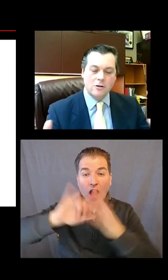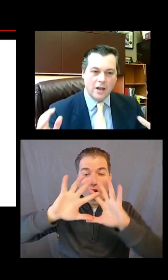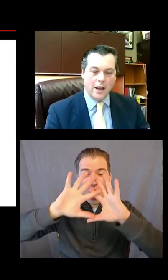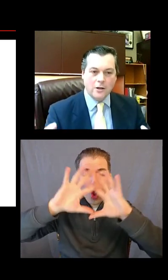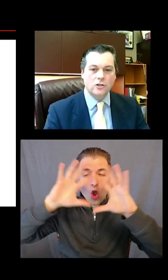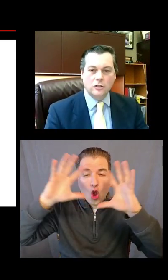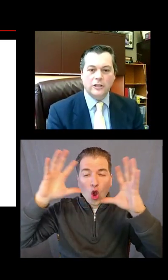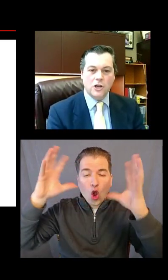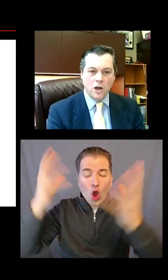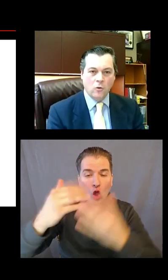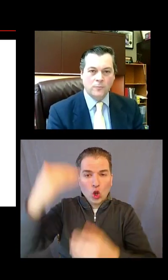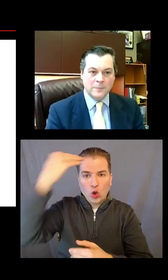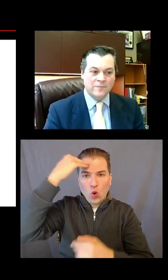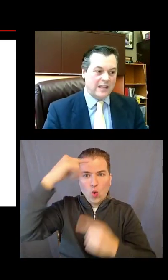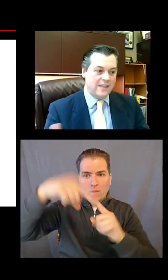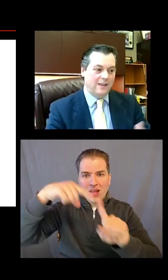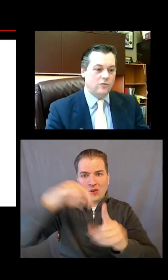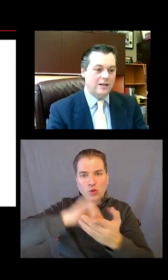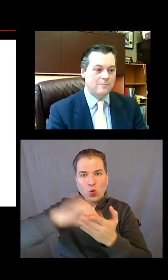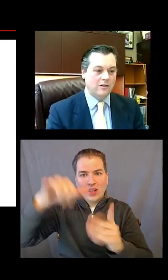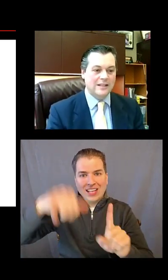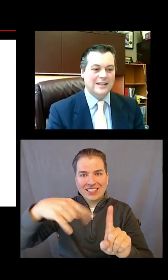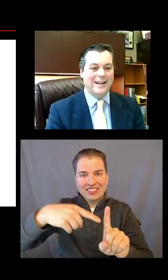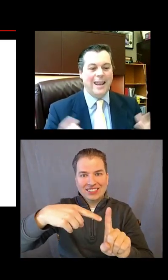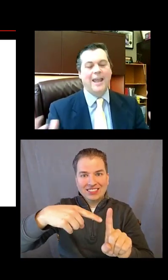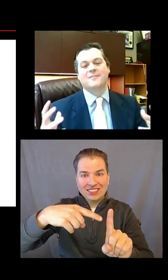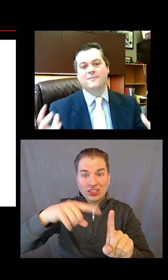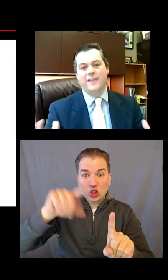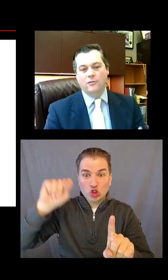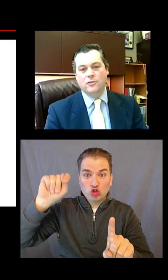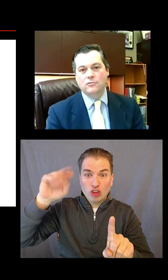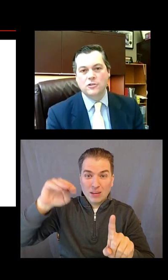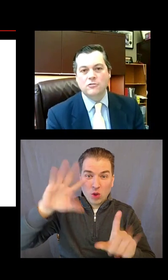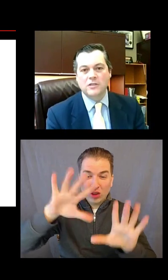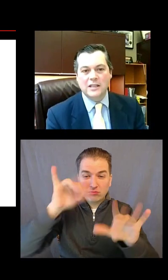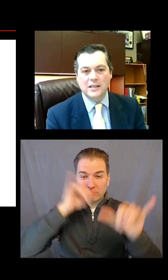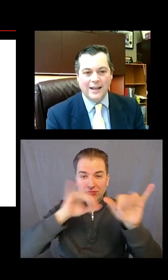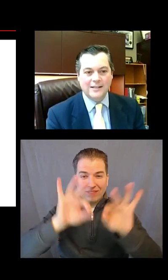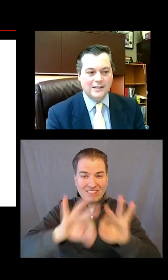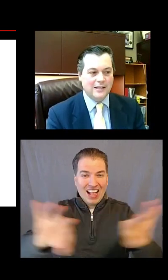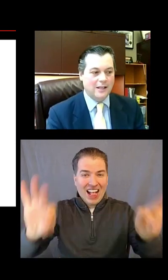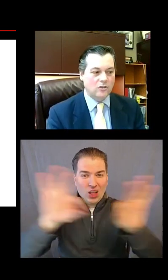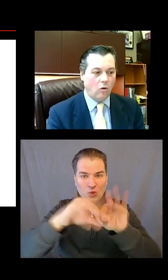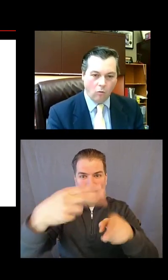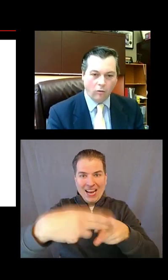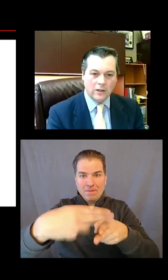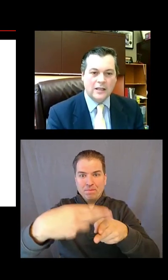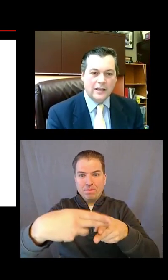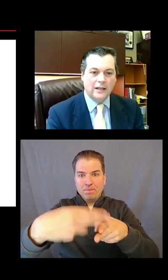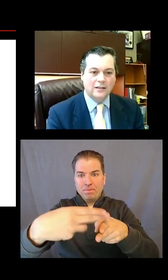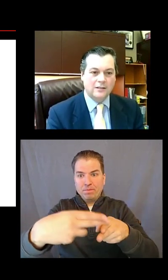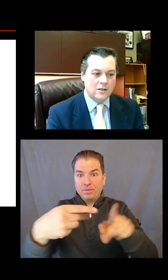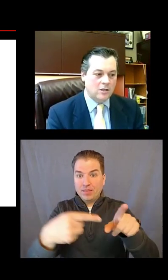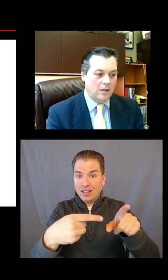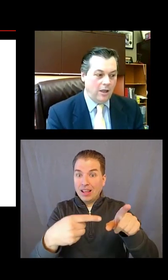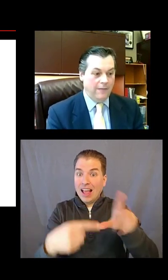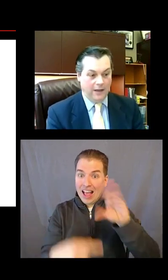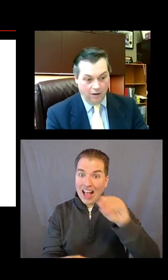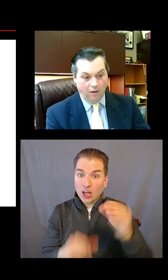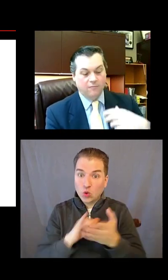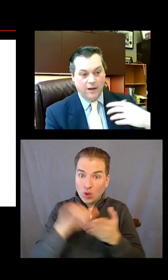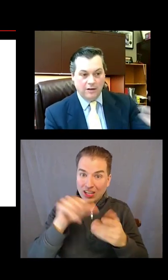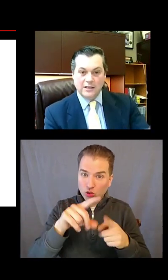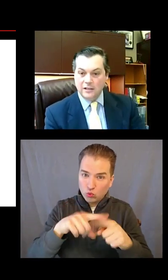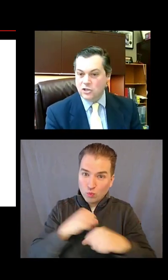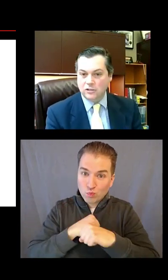so internationally known, and they have trademarked it. It adds value to the entity as a whole. It is, and